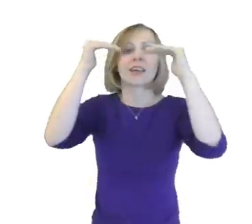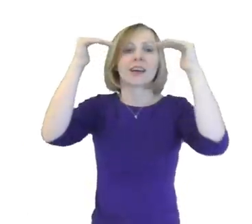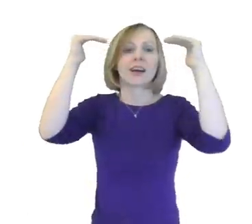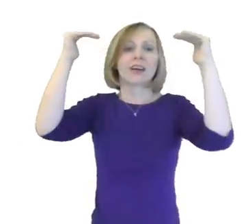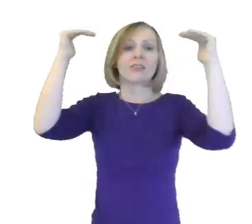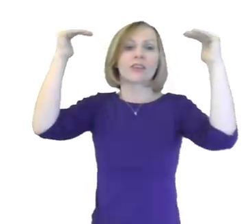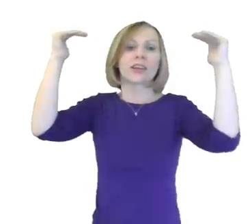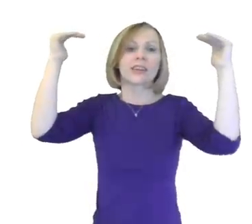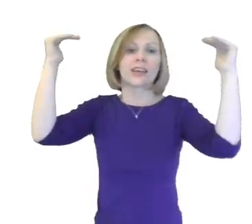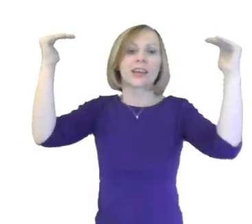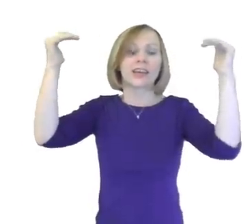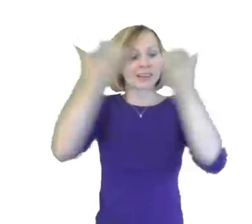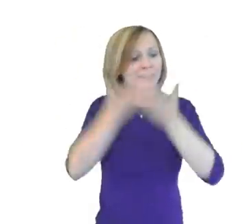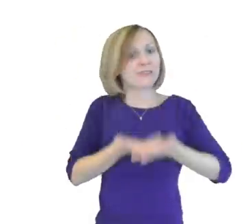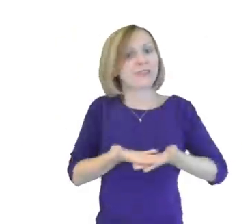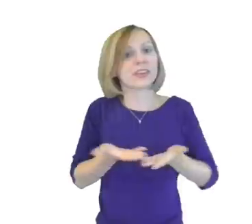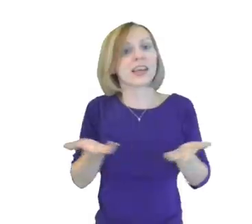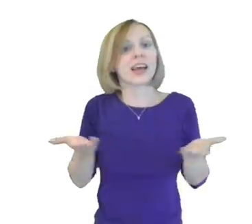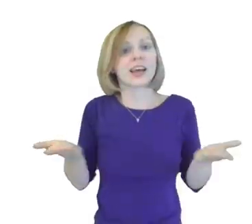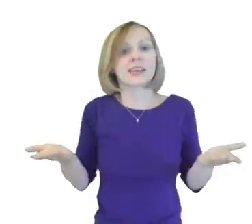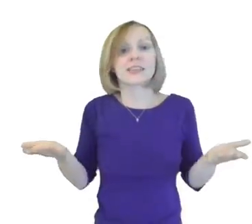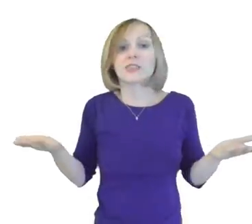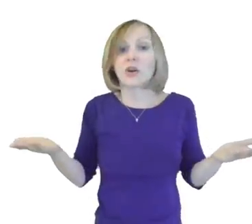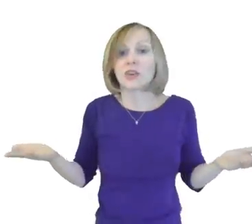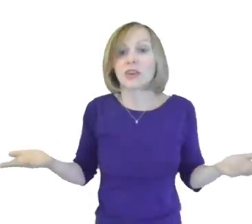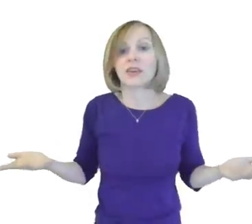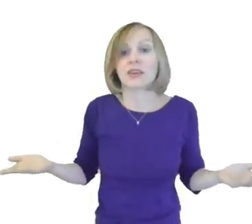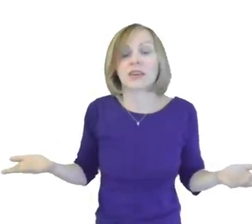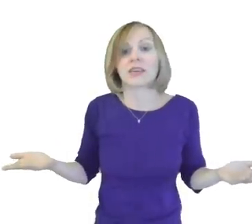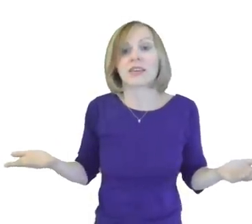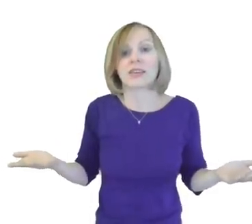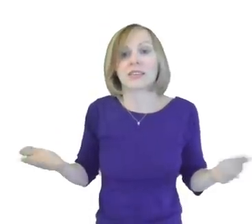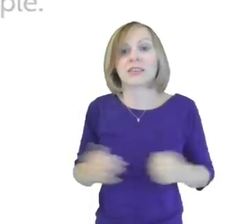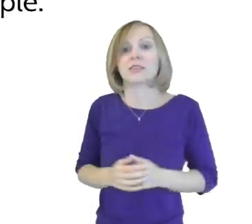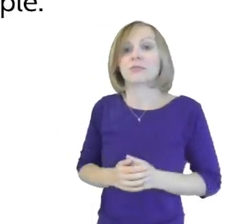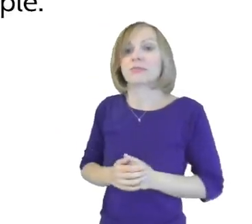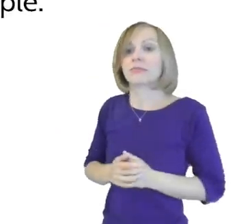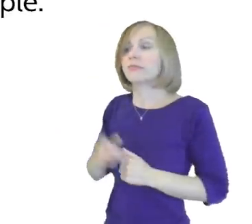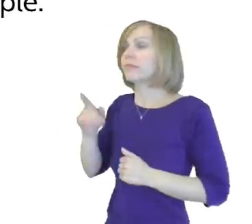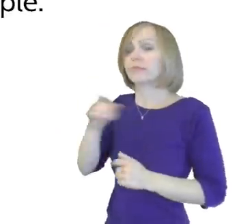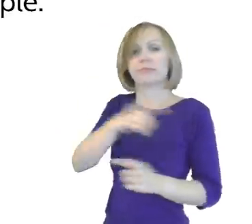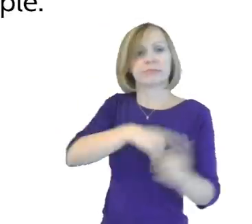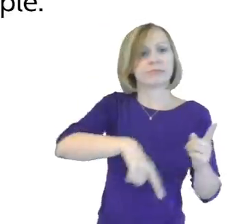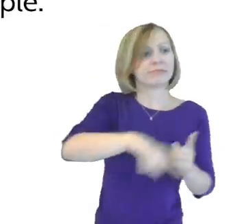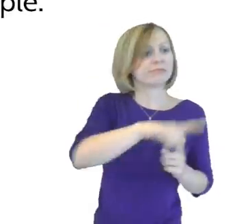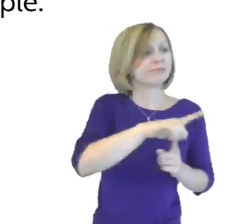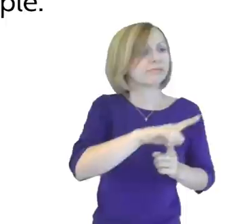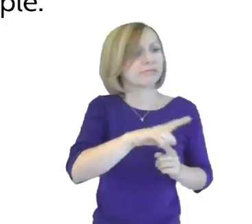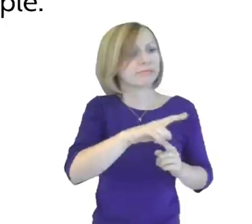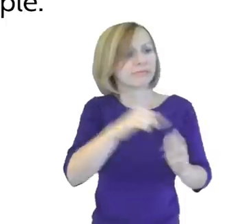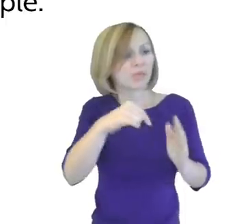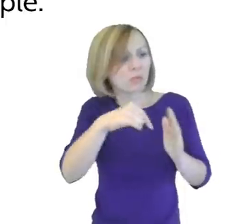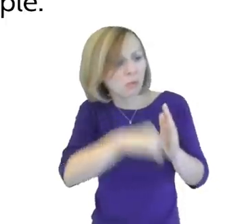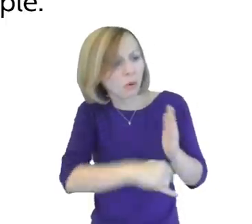things that are in heaven and on earth. He taketh up